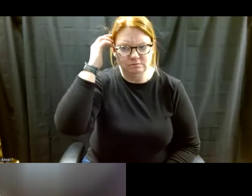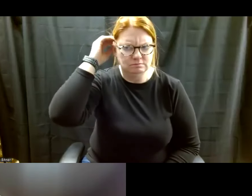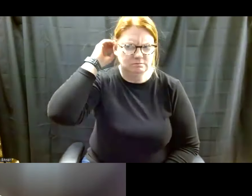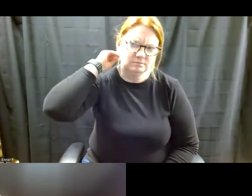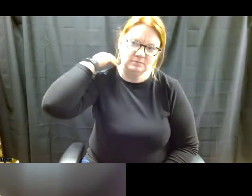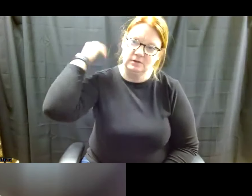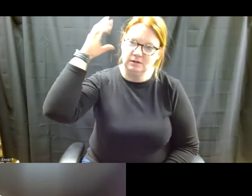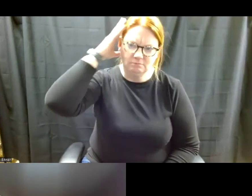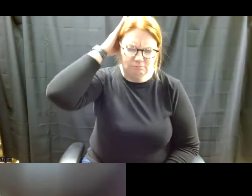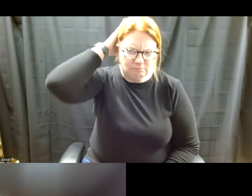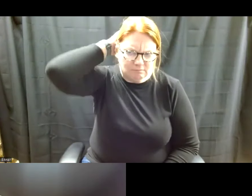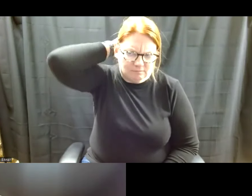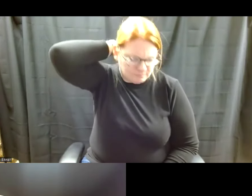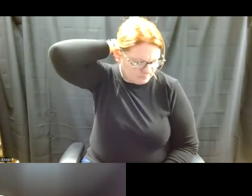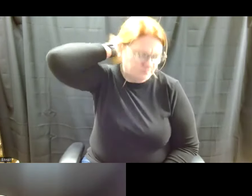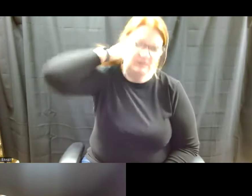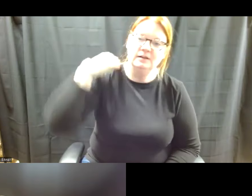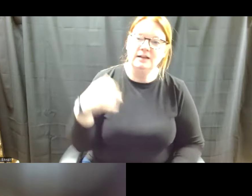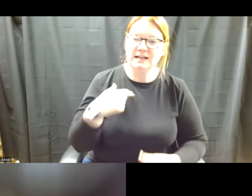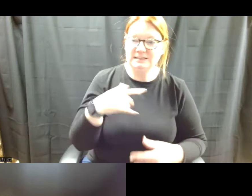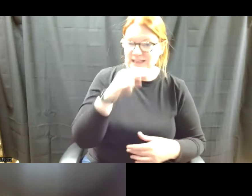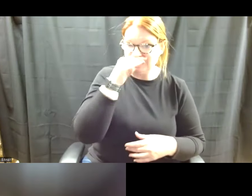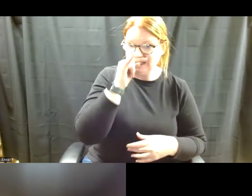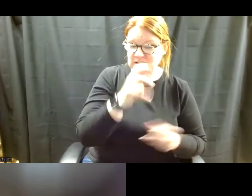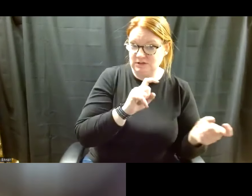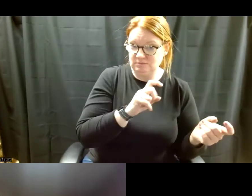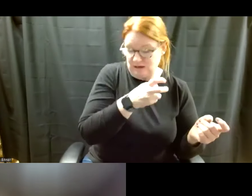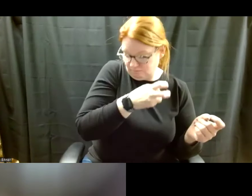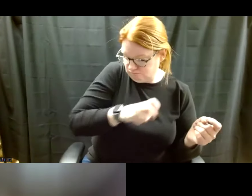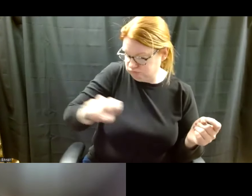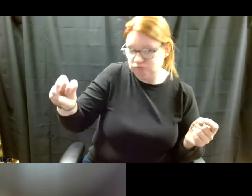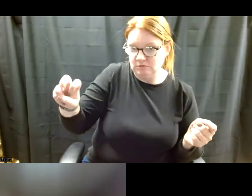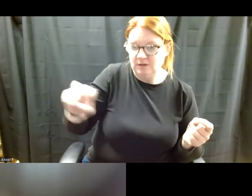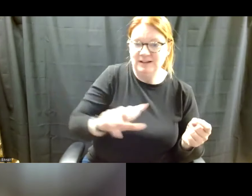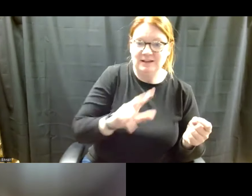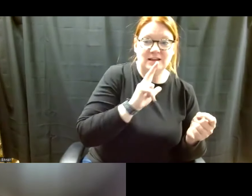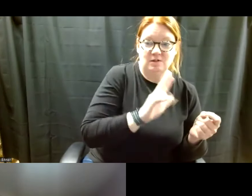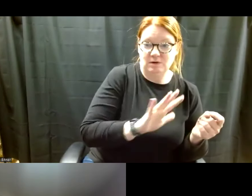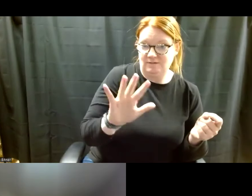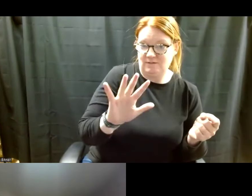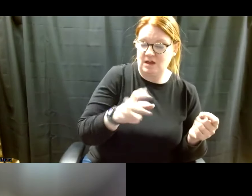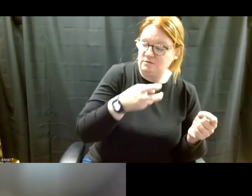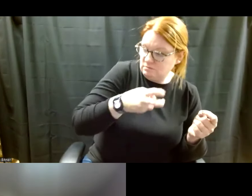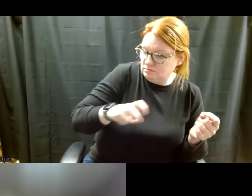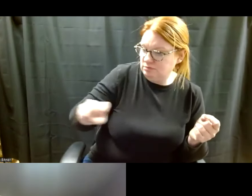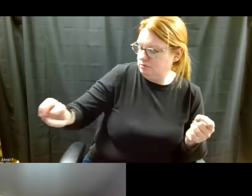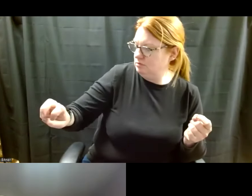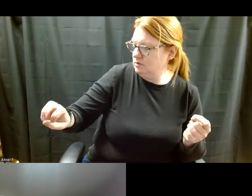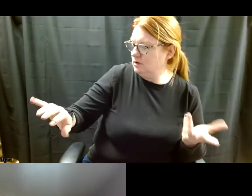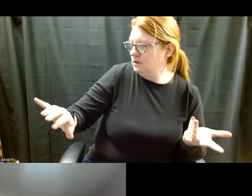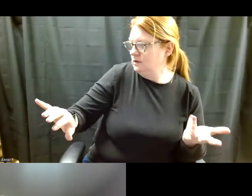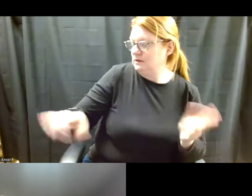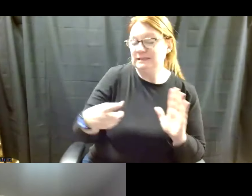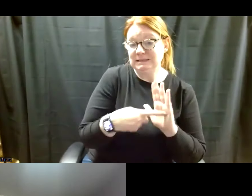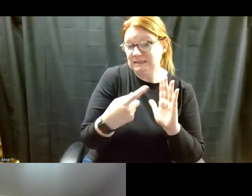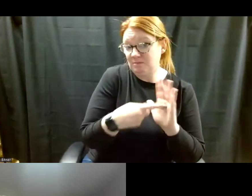We do provide the schools. So as kids transition, that 3 to 5 range too, they may or not, sometimes